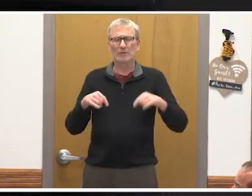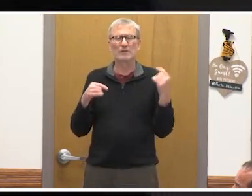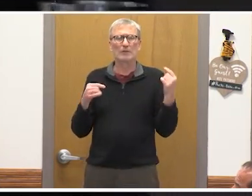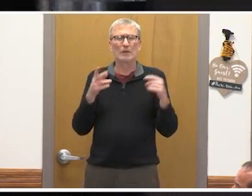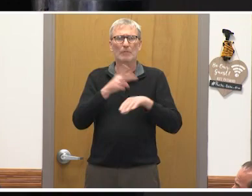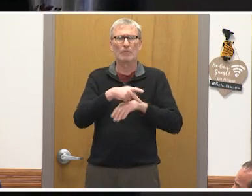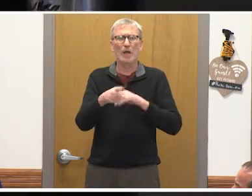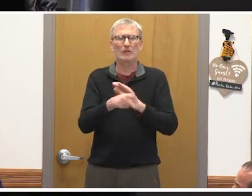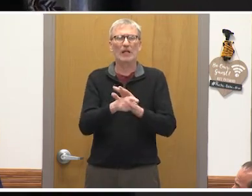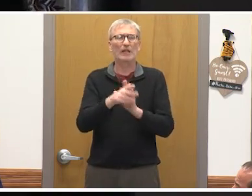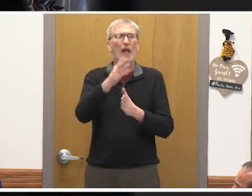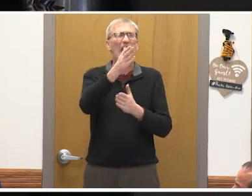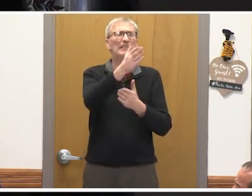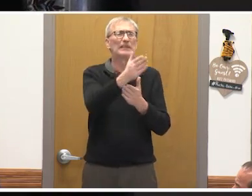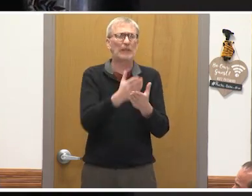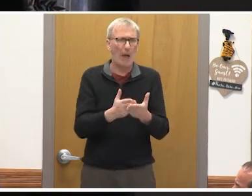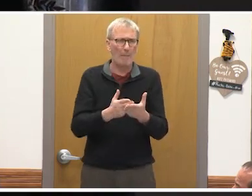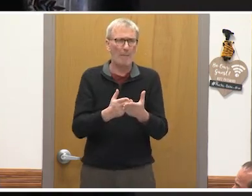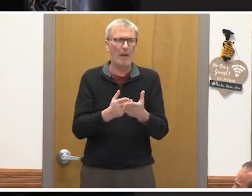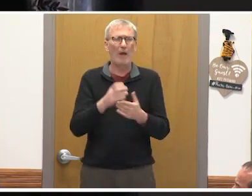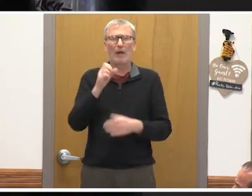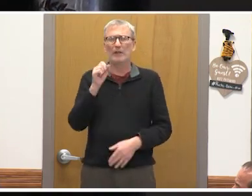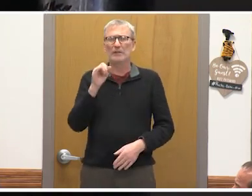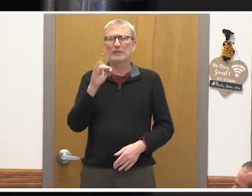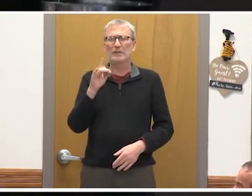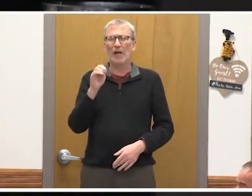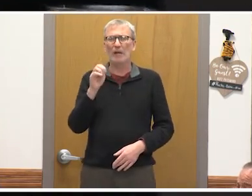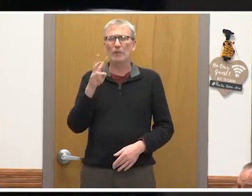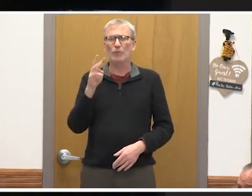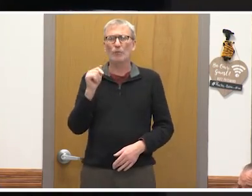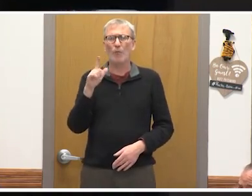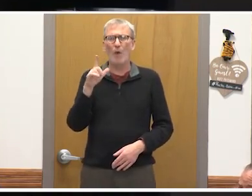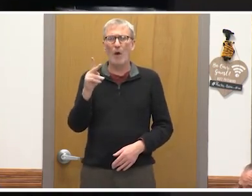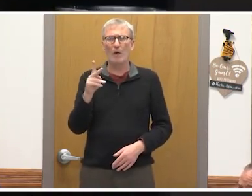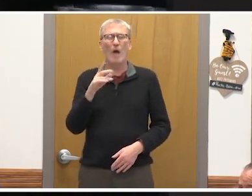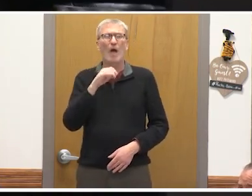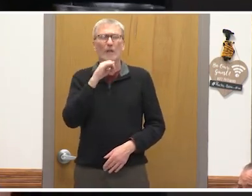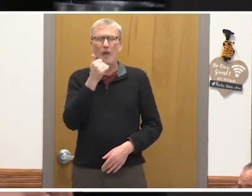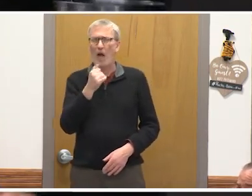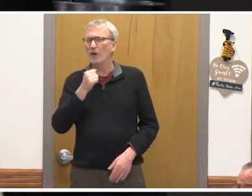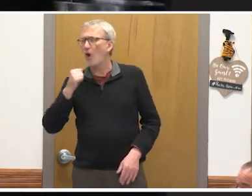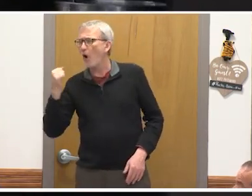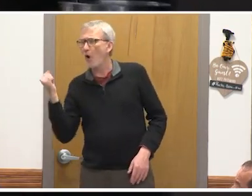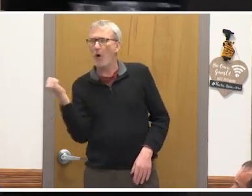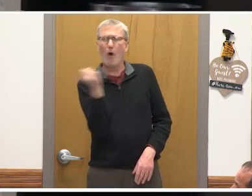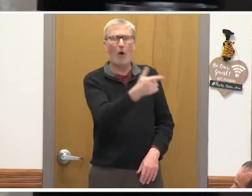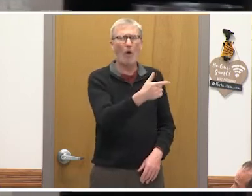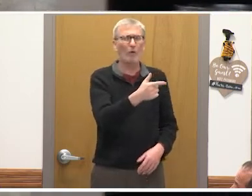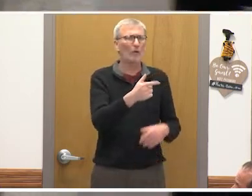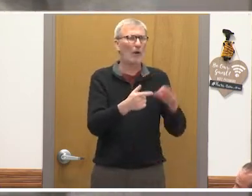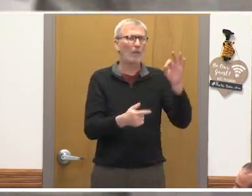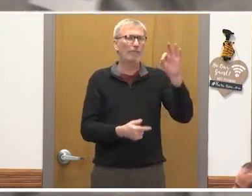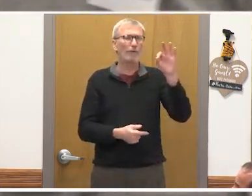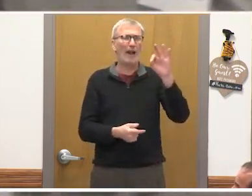be some sidewalk work, but not for the entire extent of the Frankstown corridor per se.